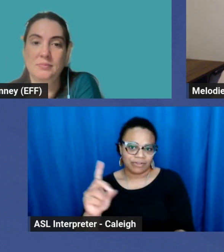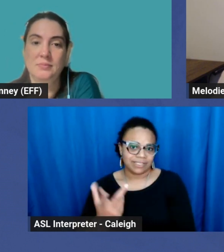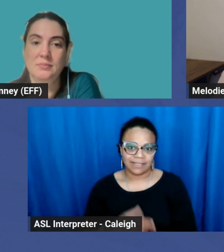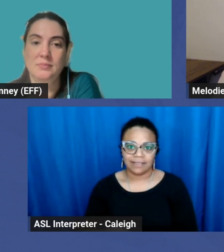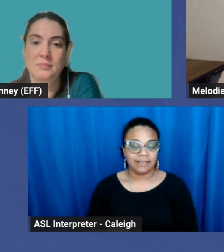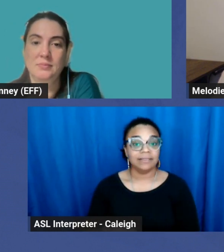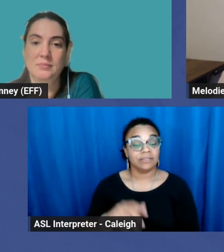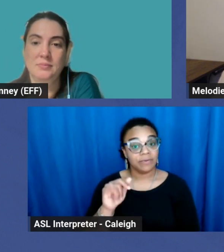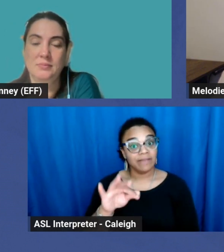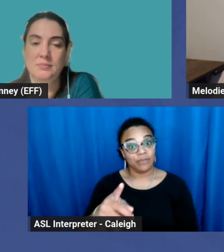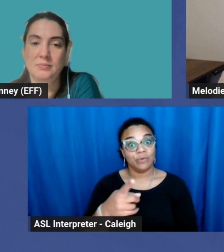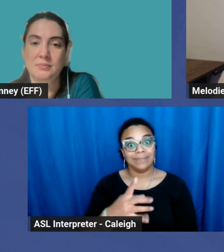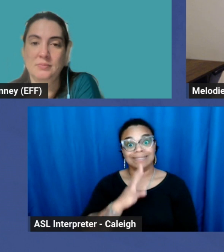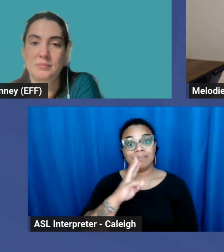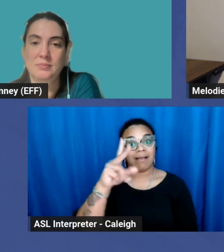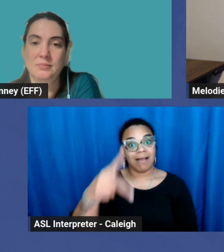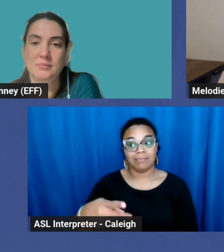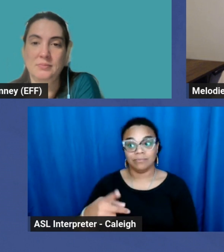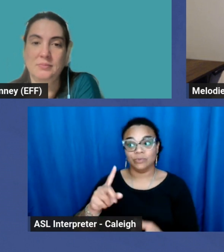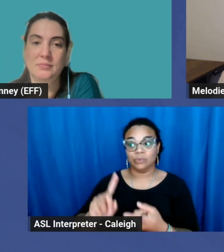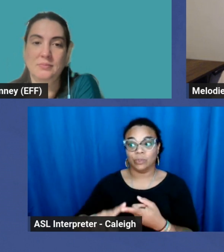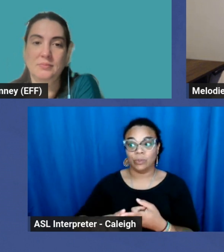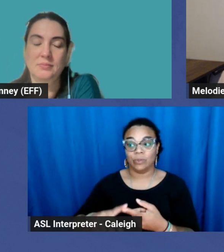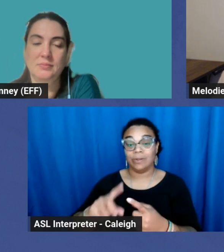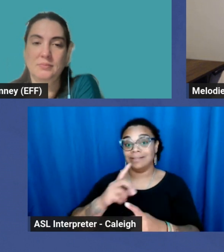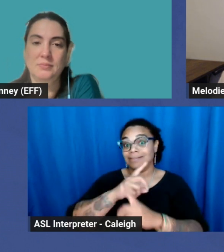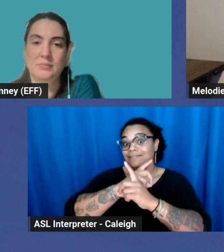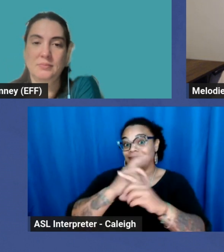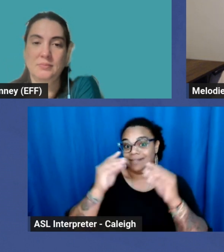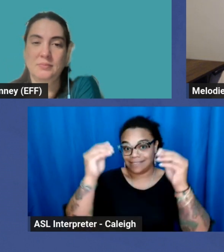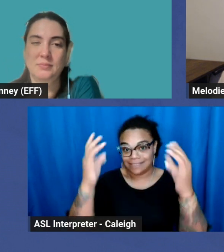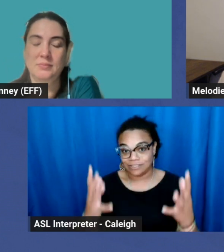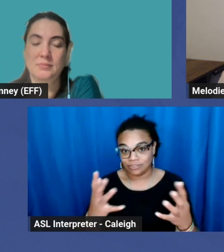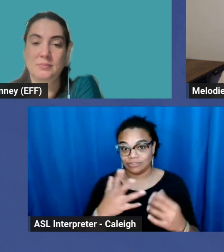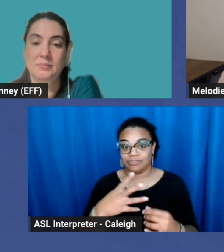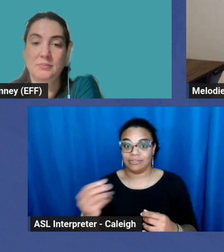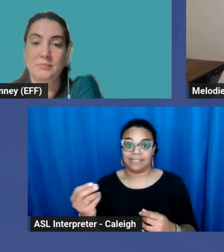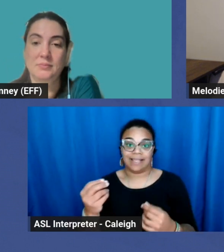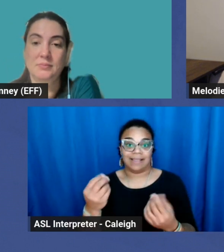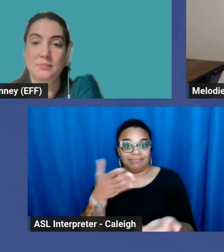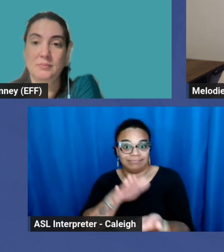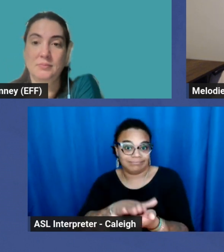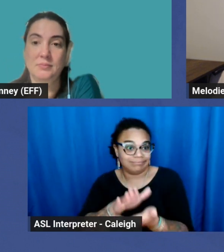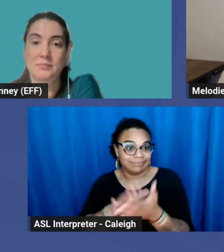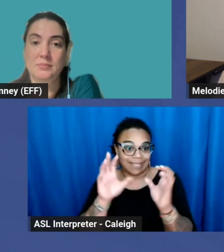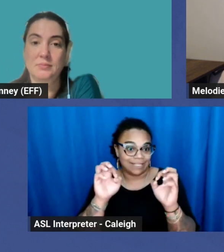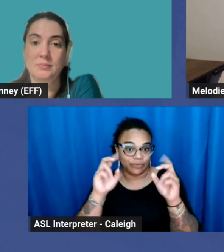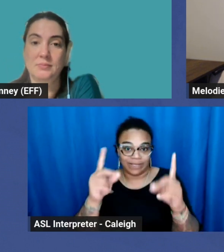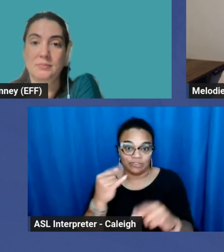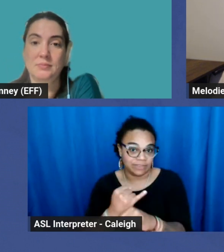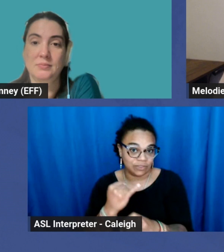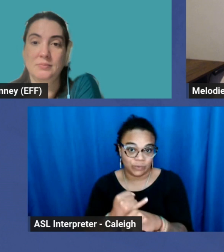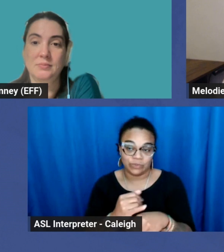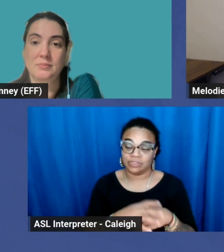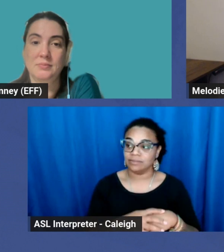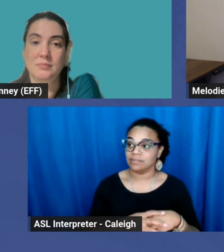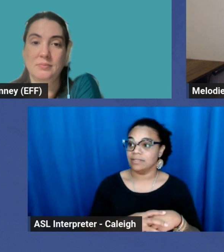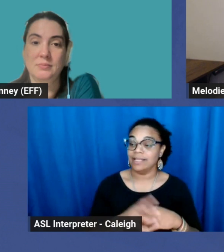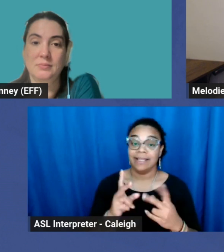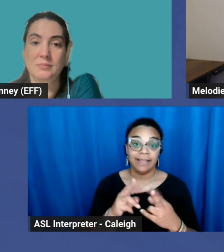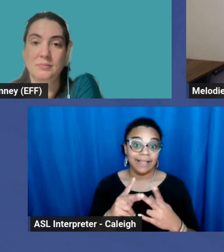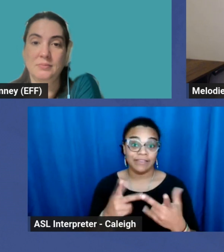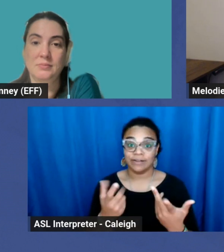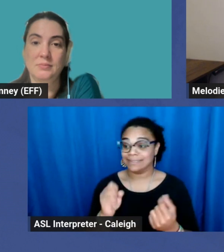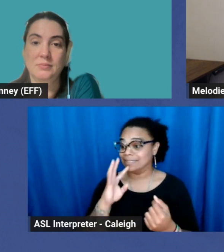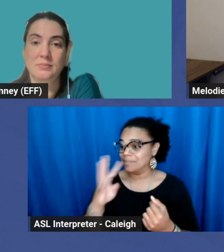being a voice in defense of teachers and of educational institutions, whether it's with your friends